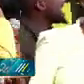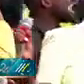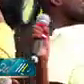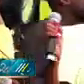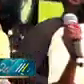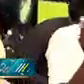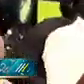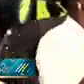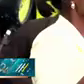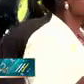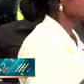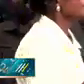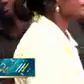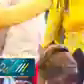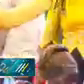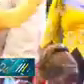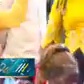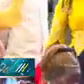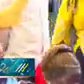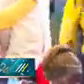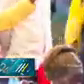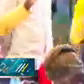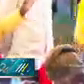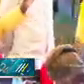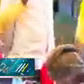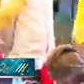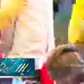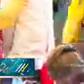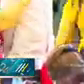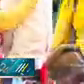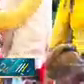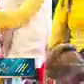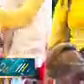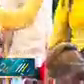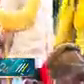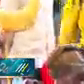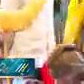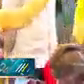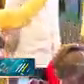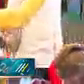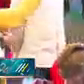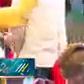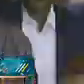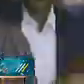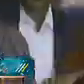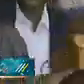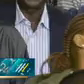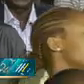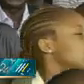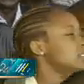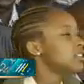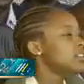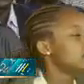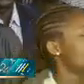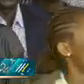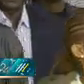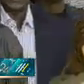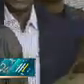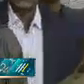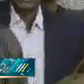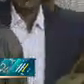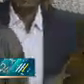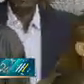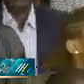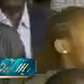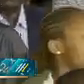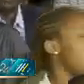God you are the most high God you are the most high